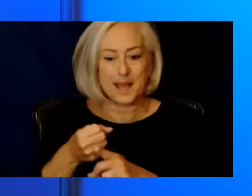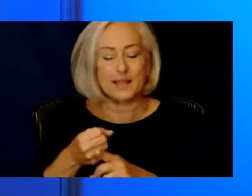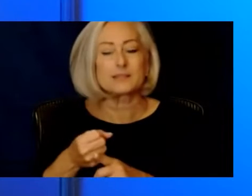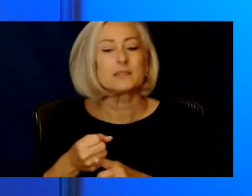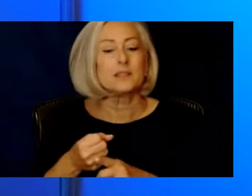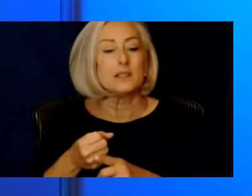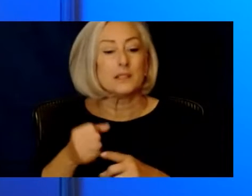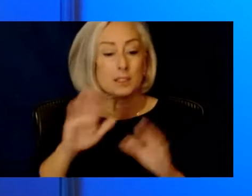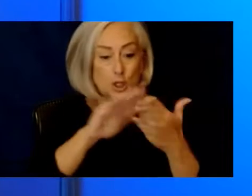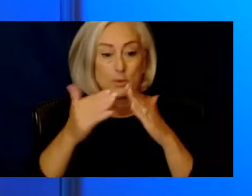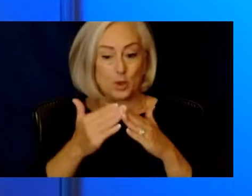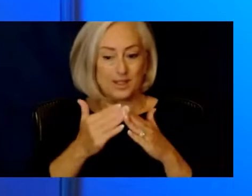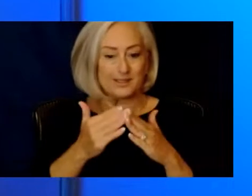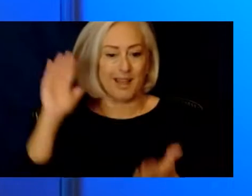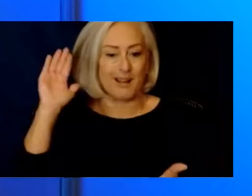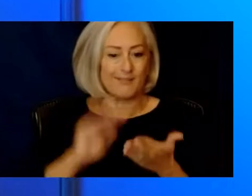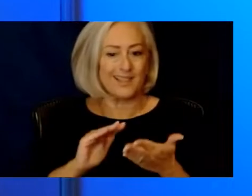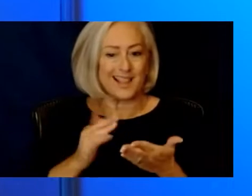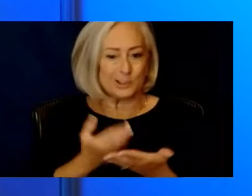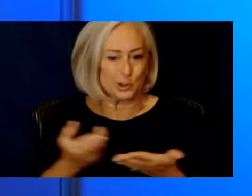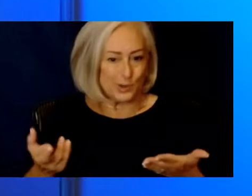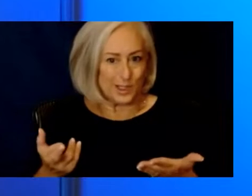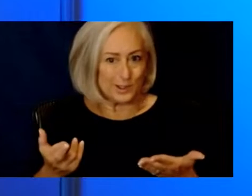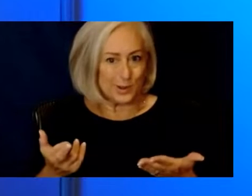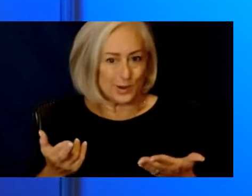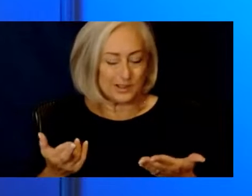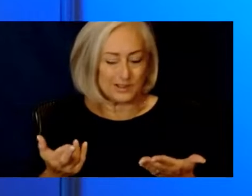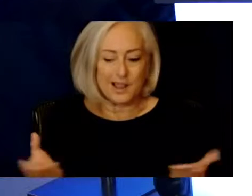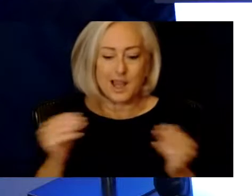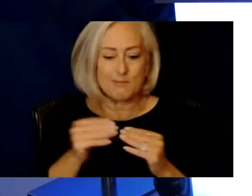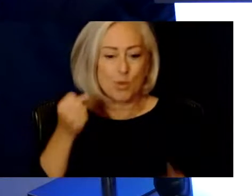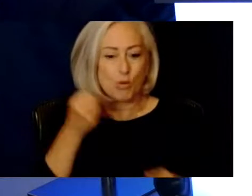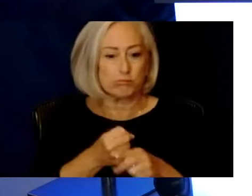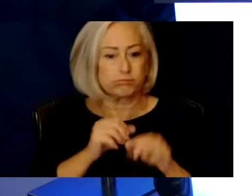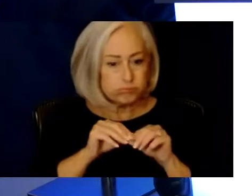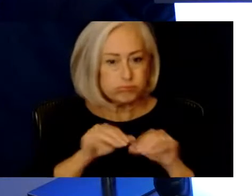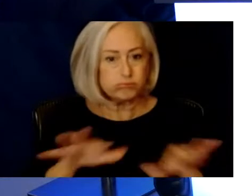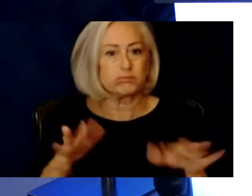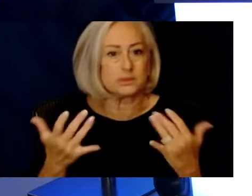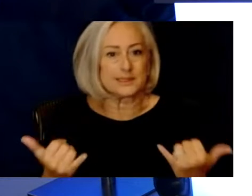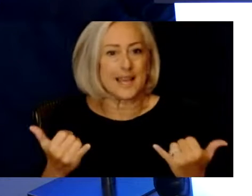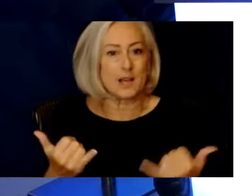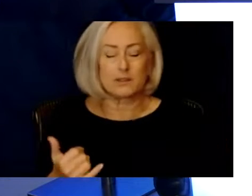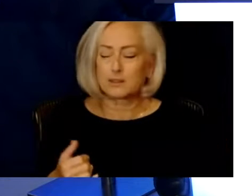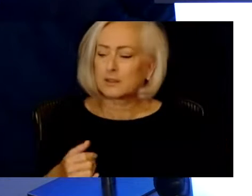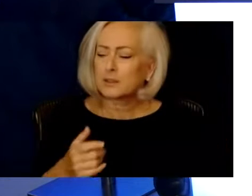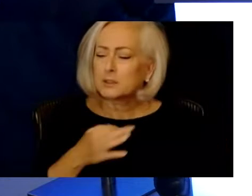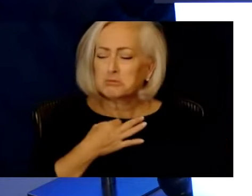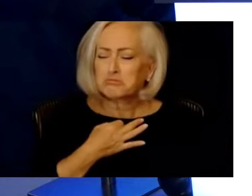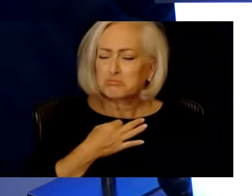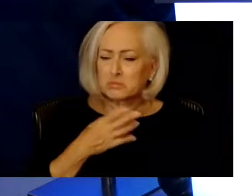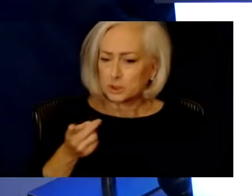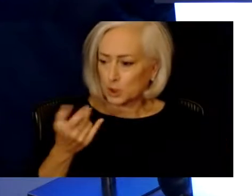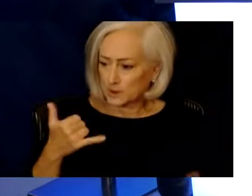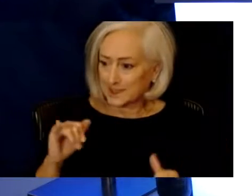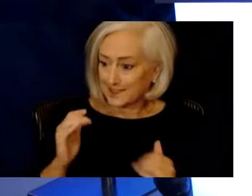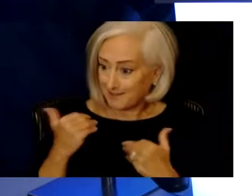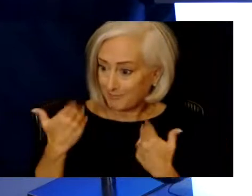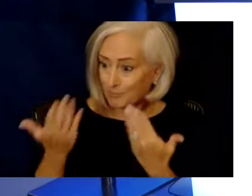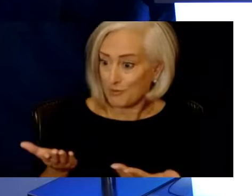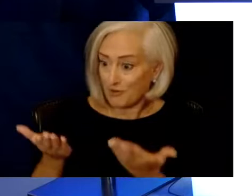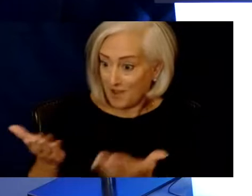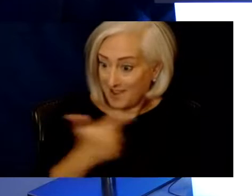for the same exact reasons we talked about it in March of 2020. Do you see people getting vaccinated? Are you guys still giving vaccinations? We are still